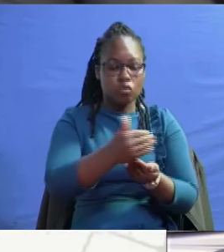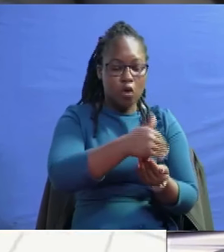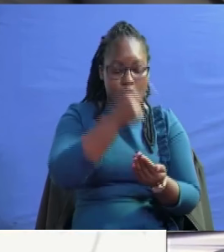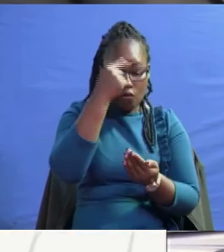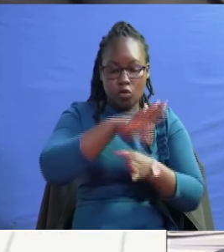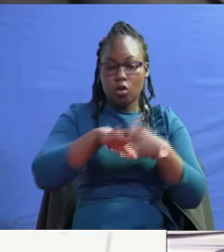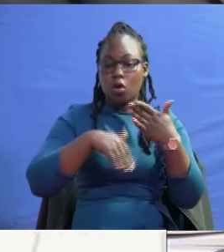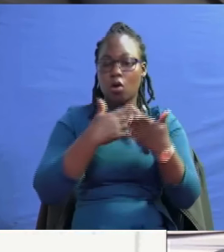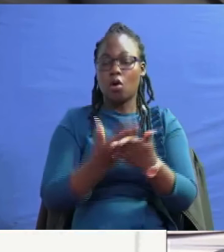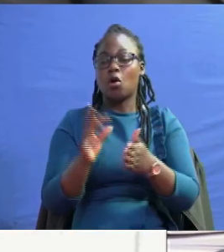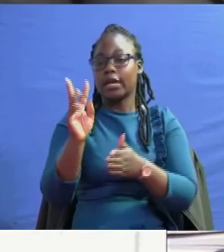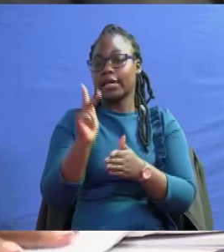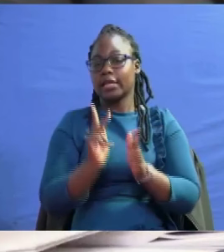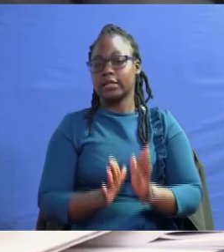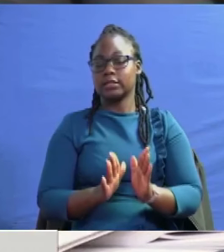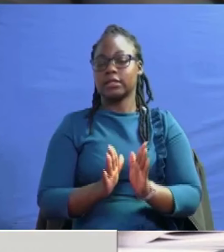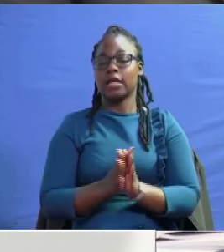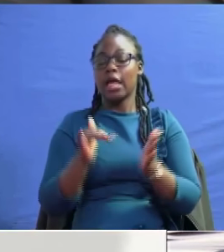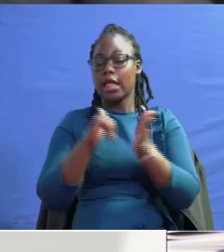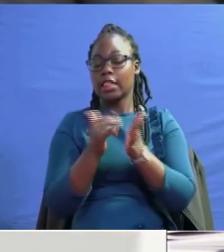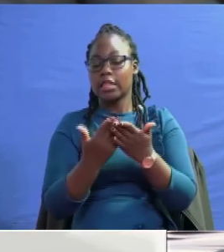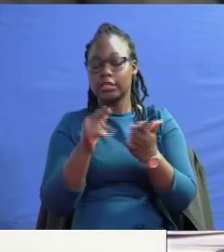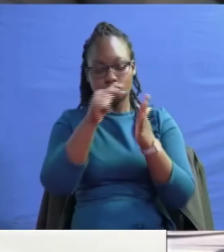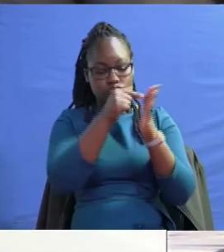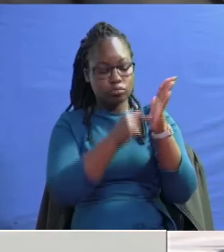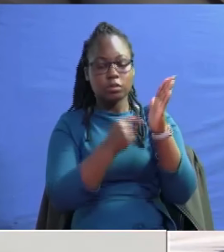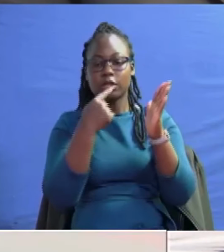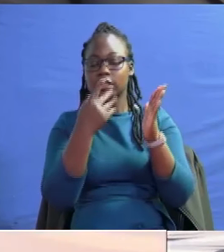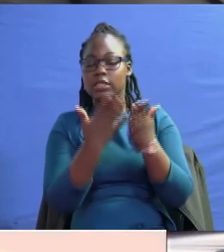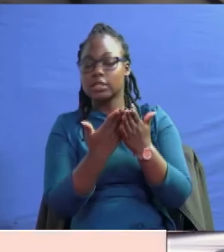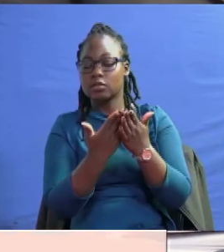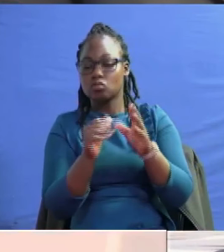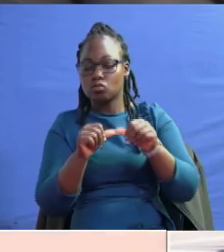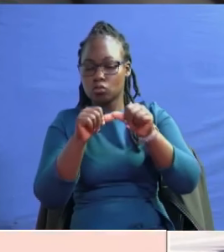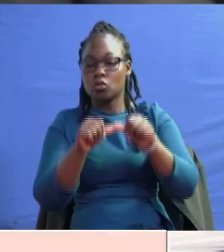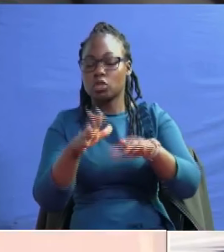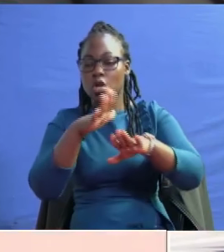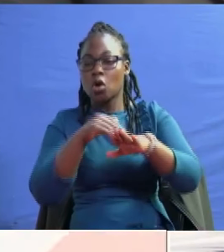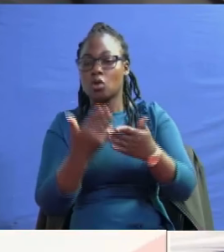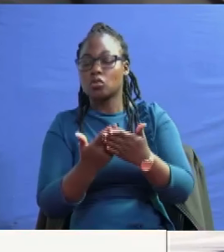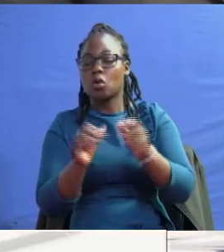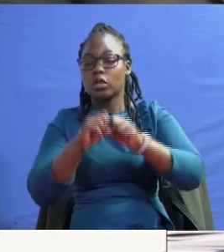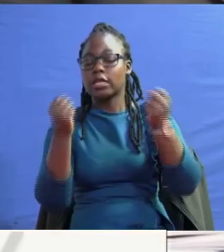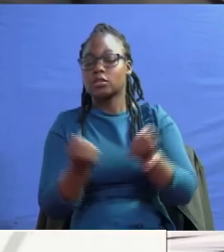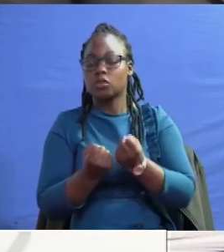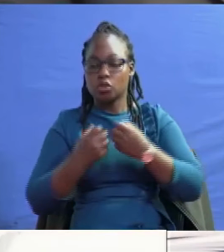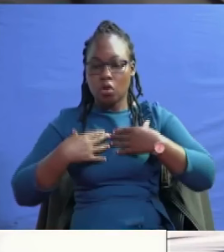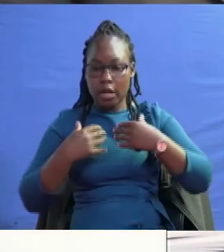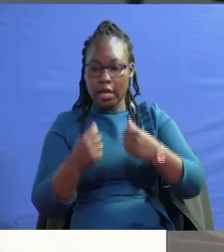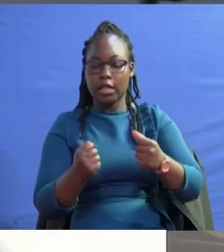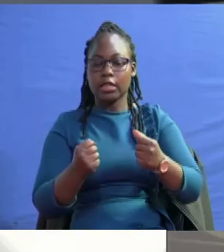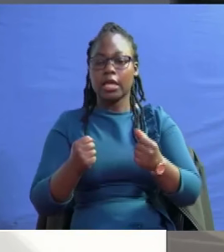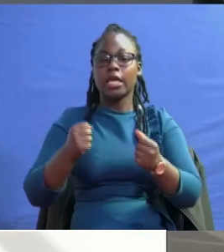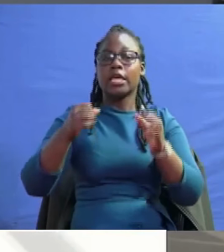all Kenyans. And that is the principle that we are basing on to call this a social health